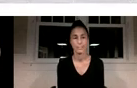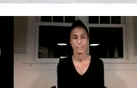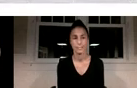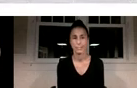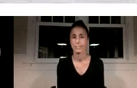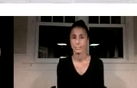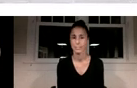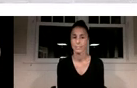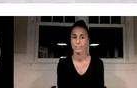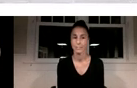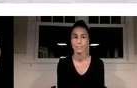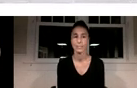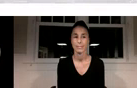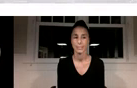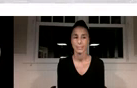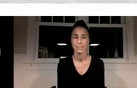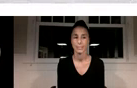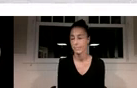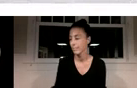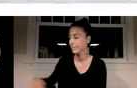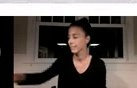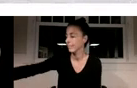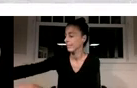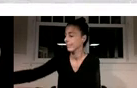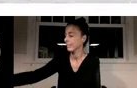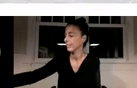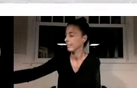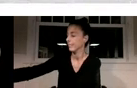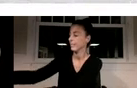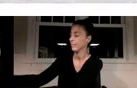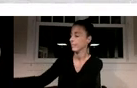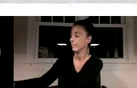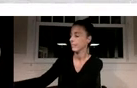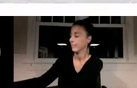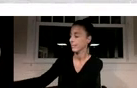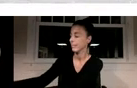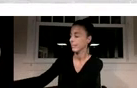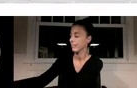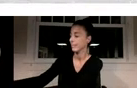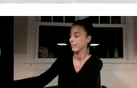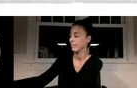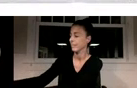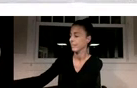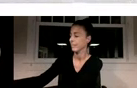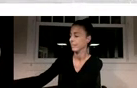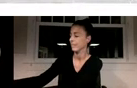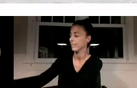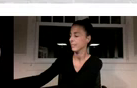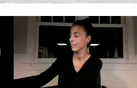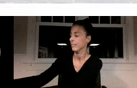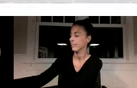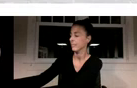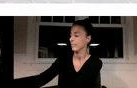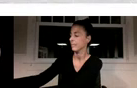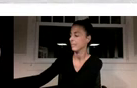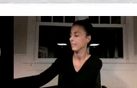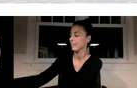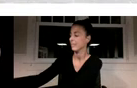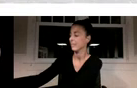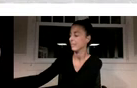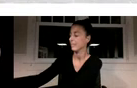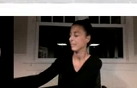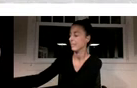serve prospective residents without compounding any area-wide needs that may currently exist. So with that,